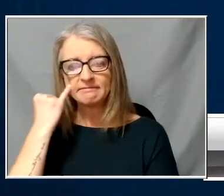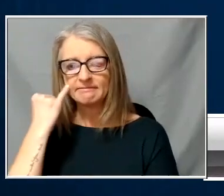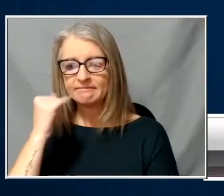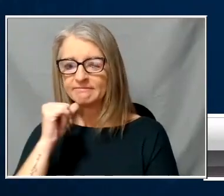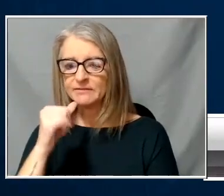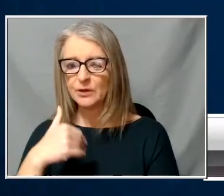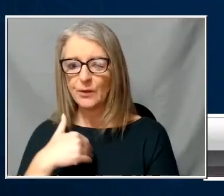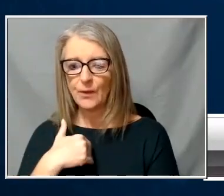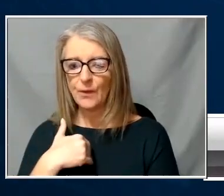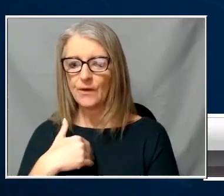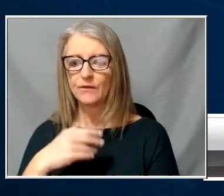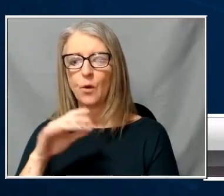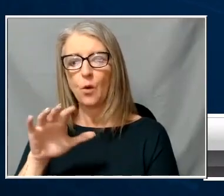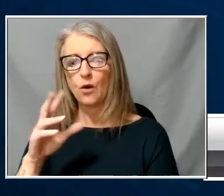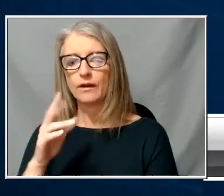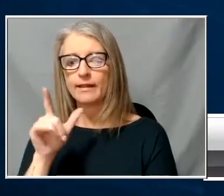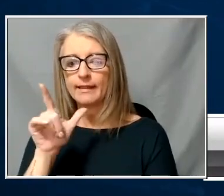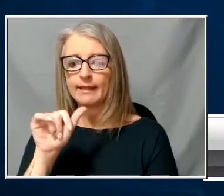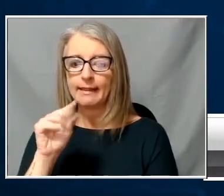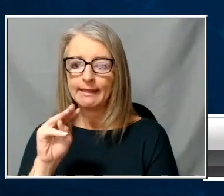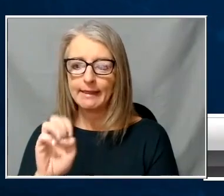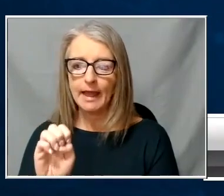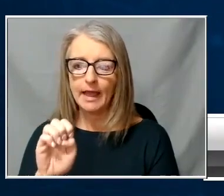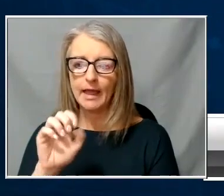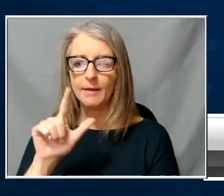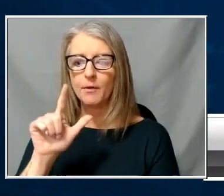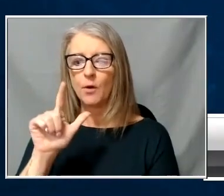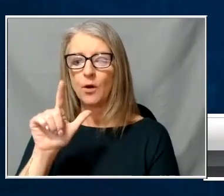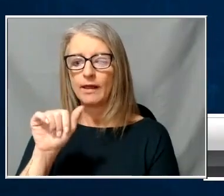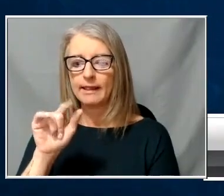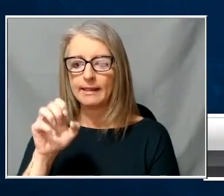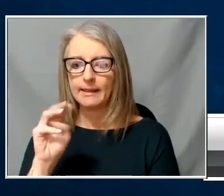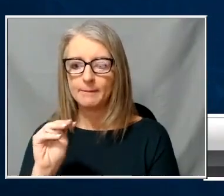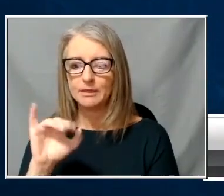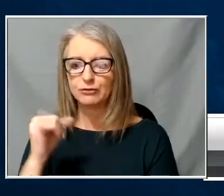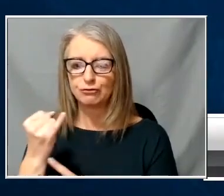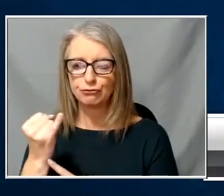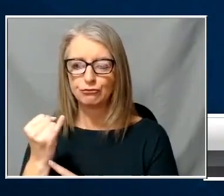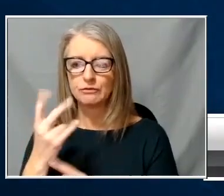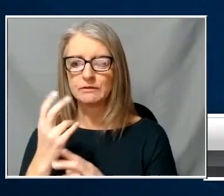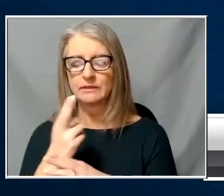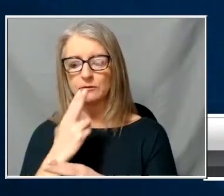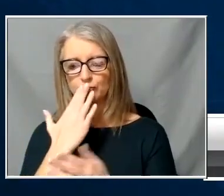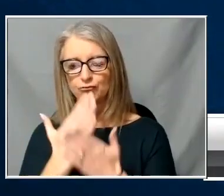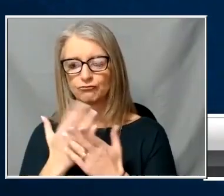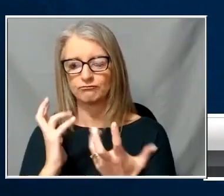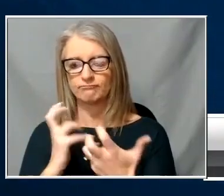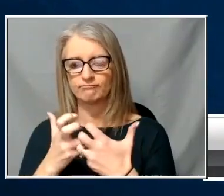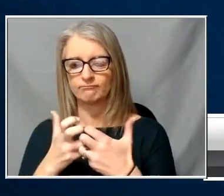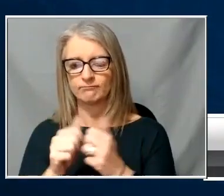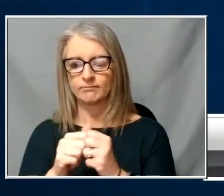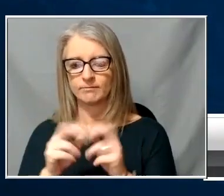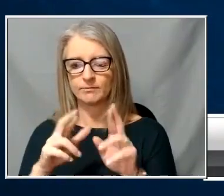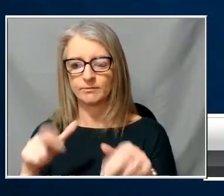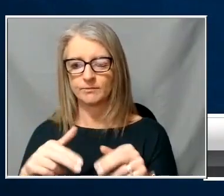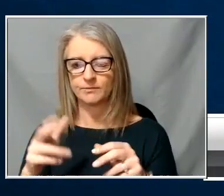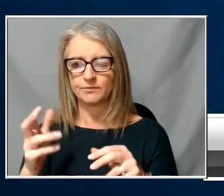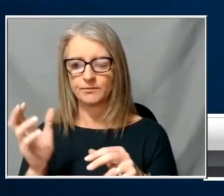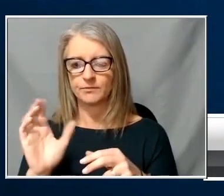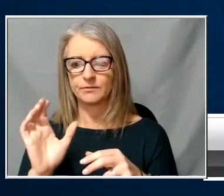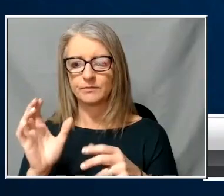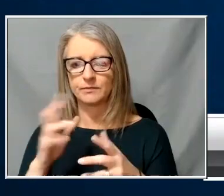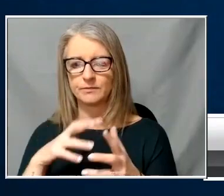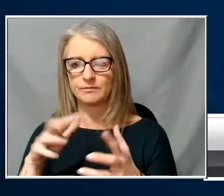acidic fruit like lime or lemon juice can be very great with this recipe. And when you mix it up,